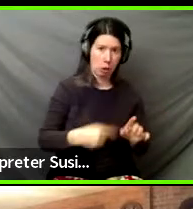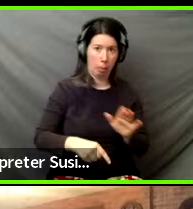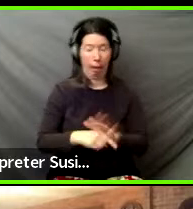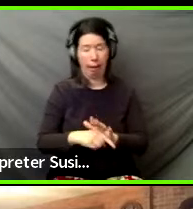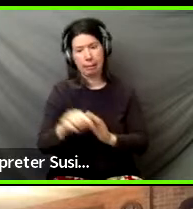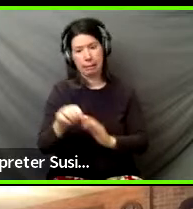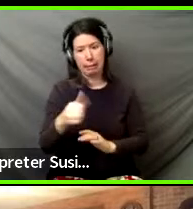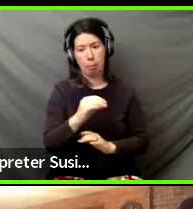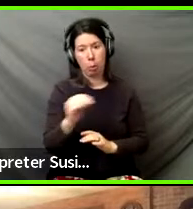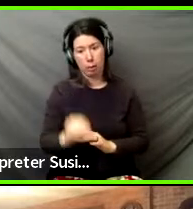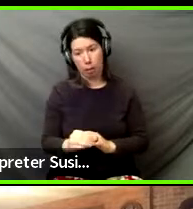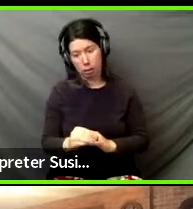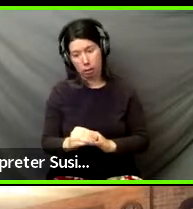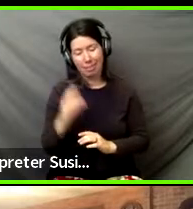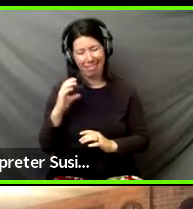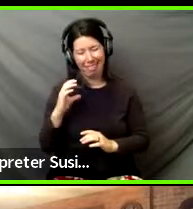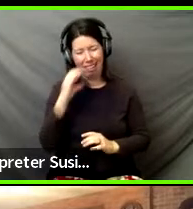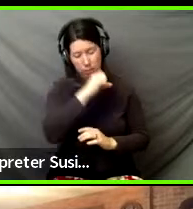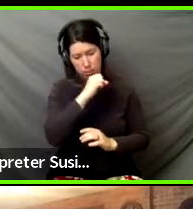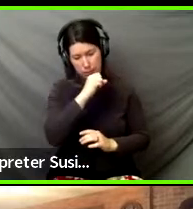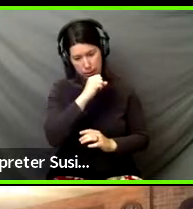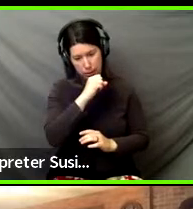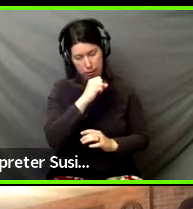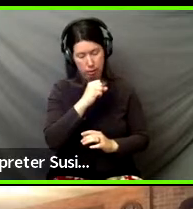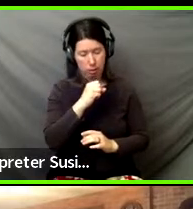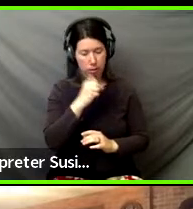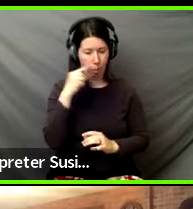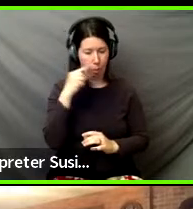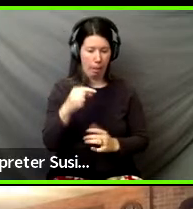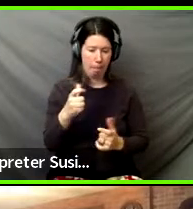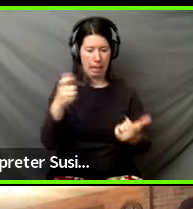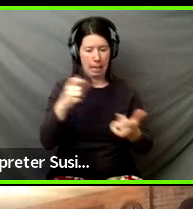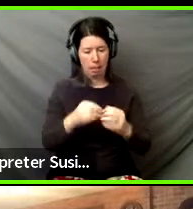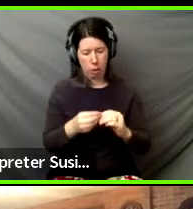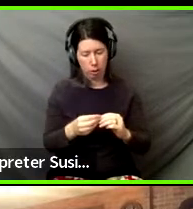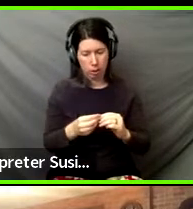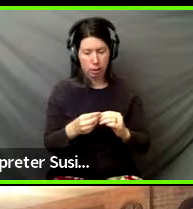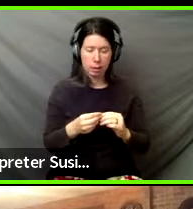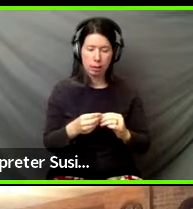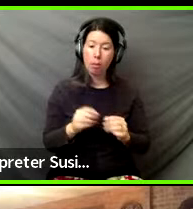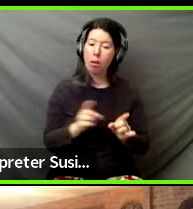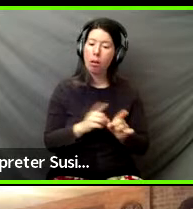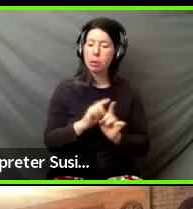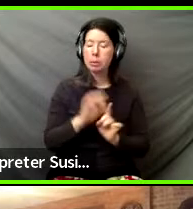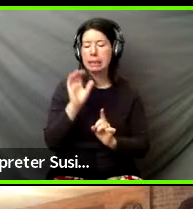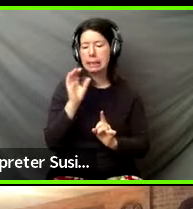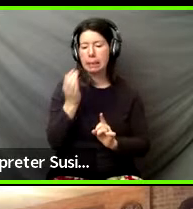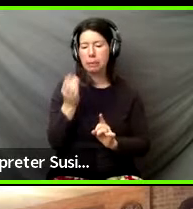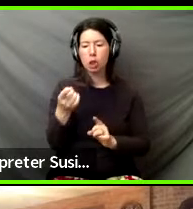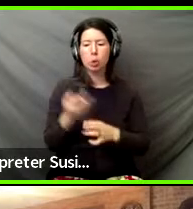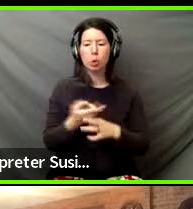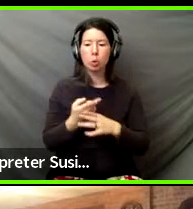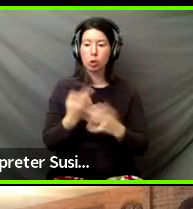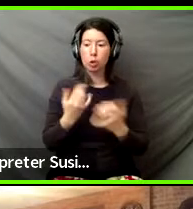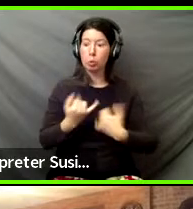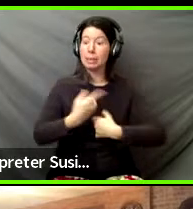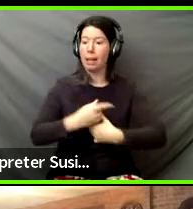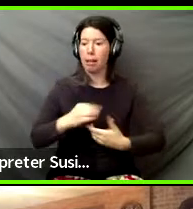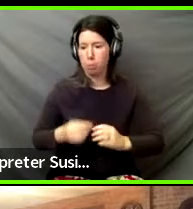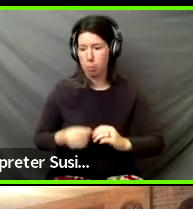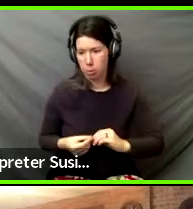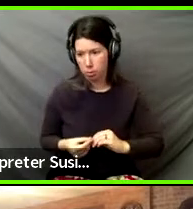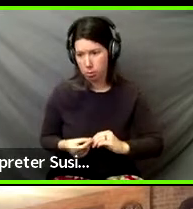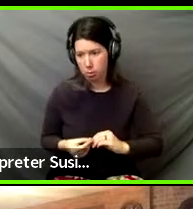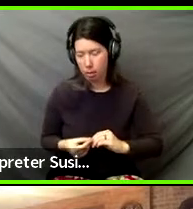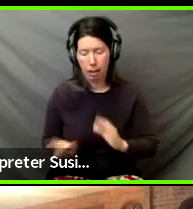10% estimates. And it appears that also you're using today's numbers.